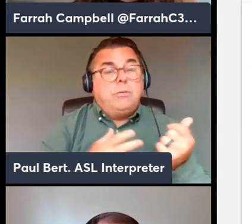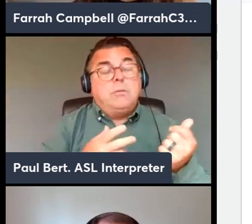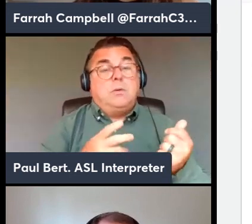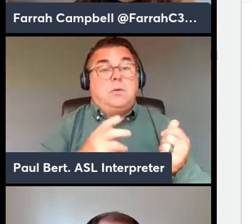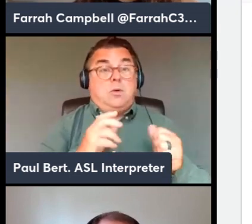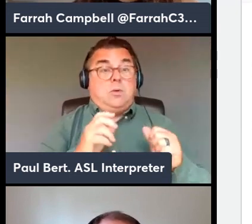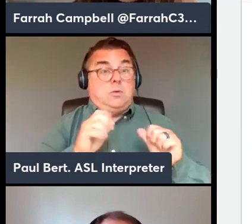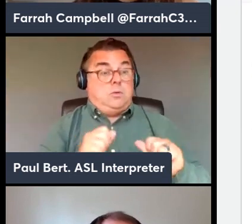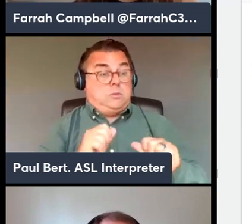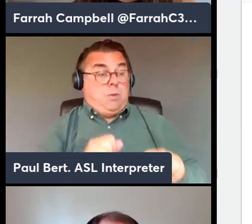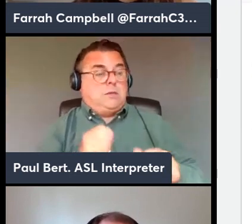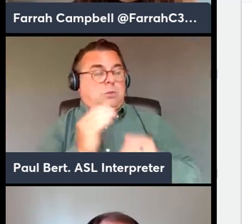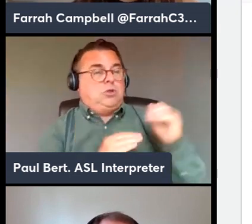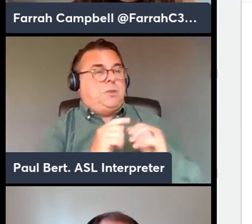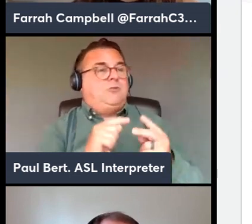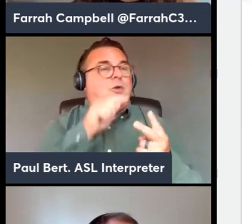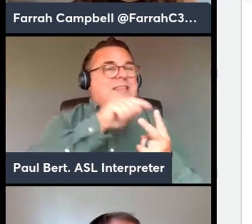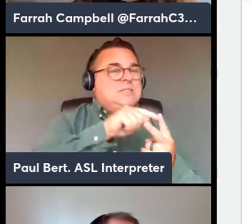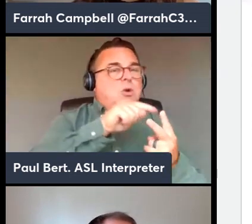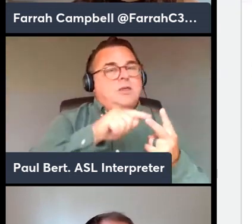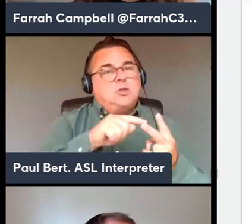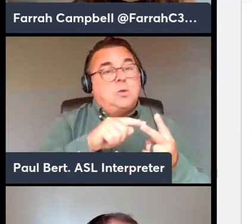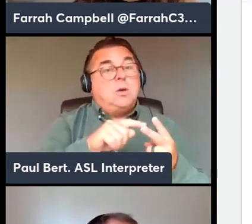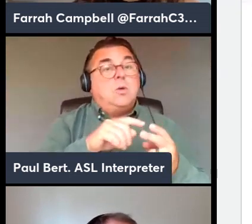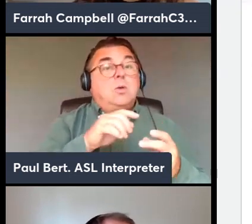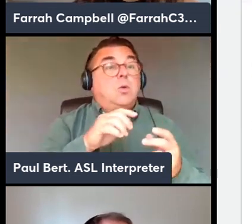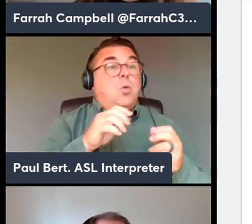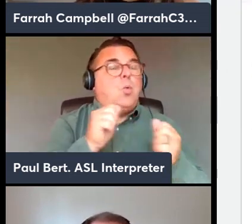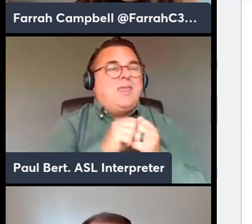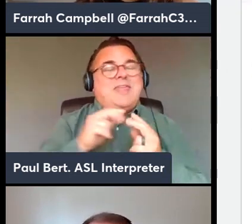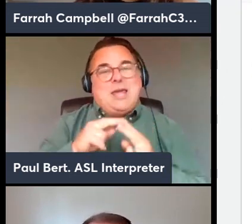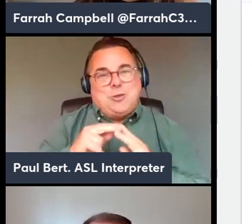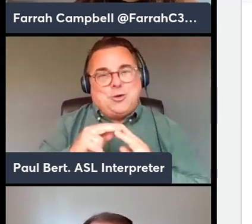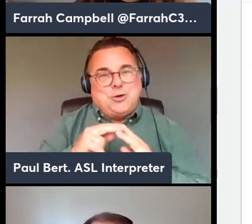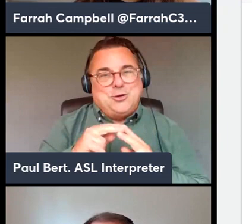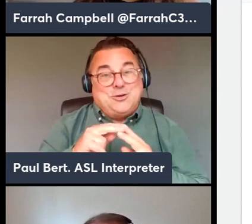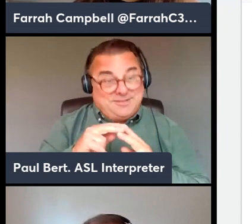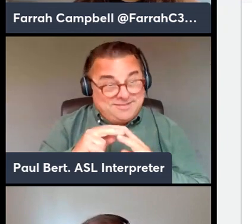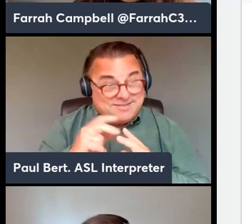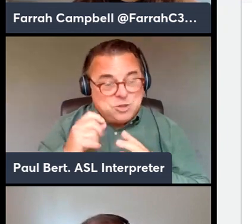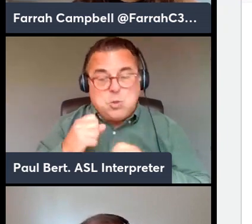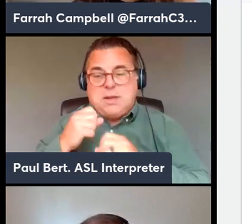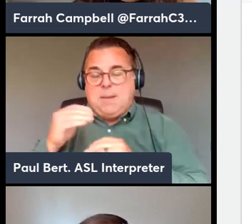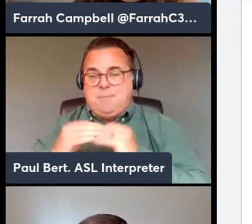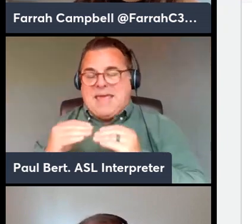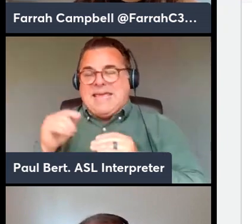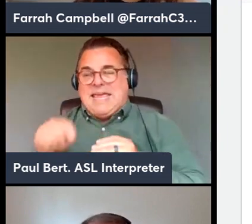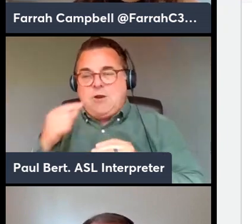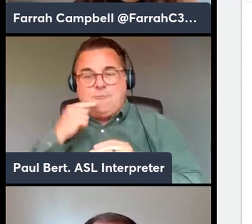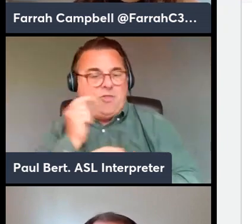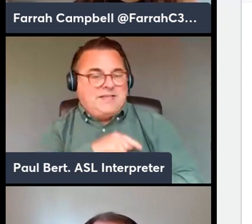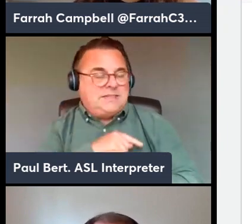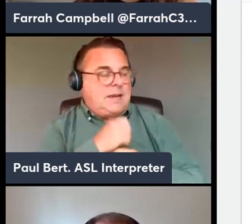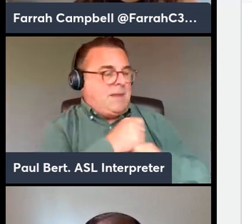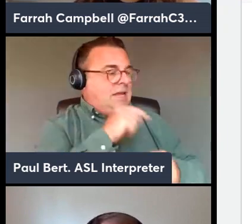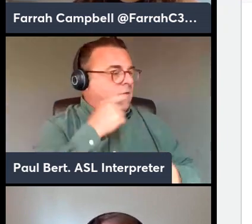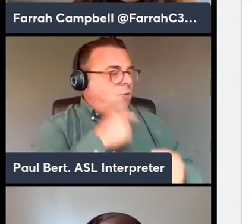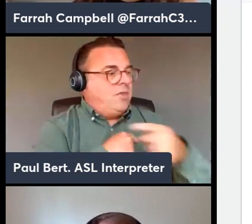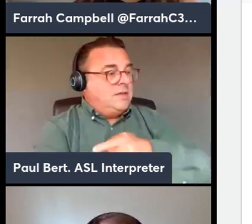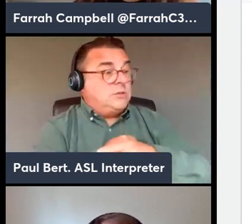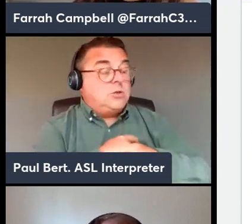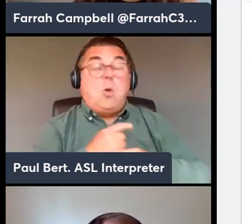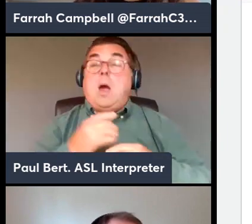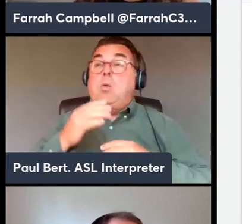build for either architecture on either architecture, so you don't necessarily need a M1